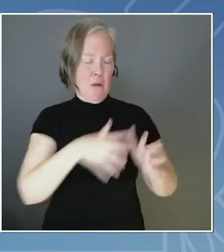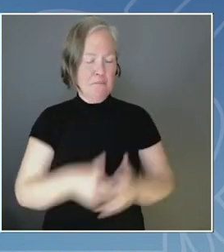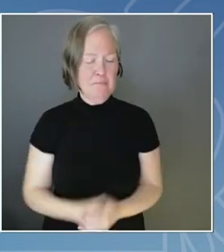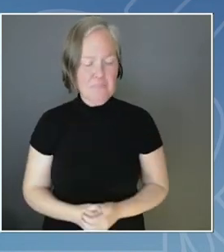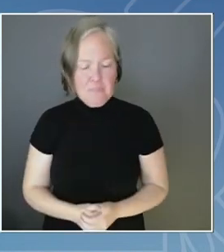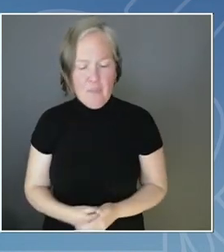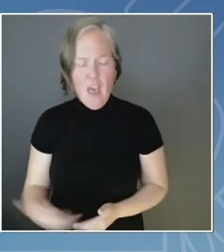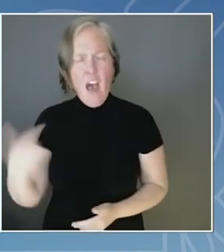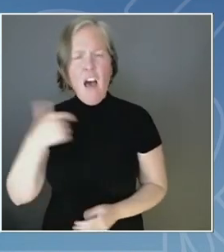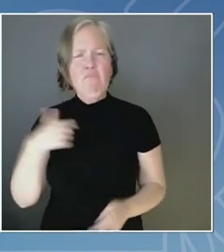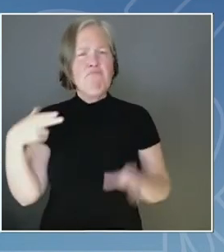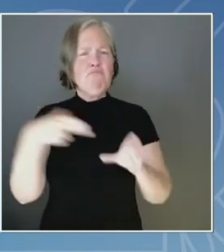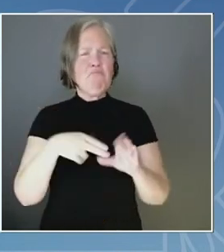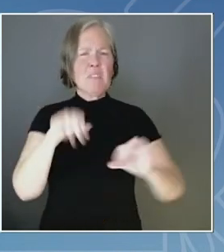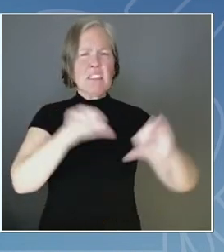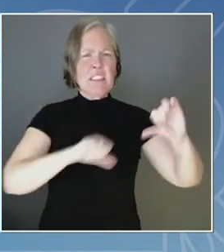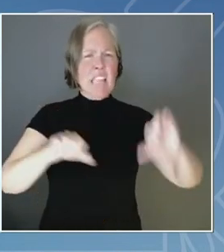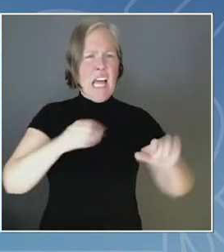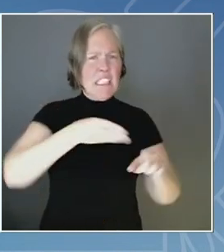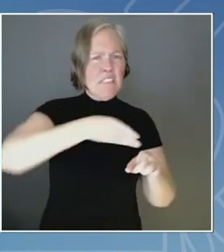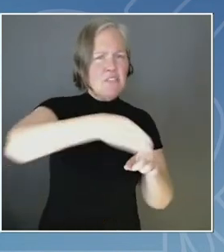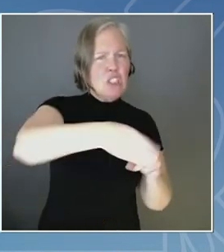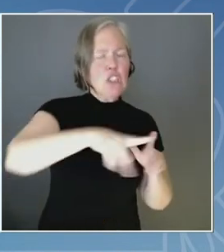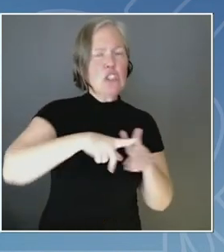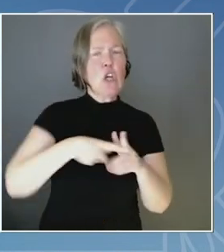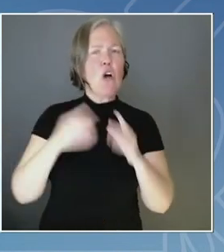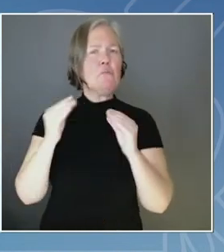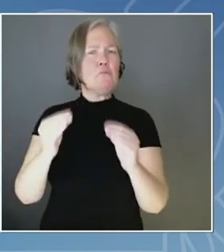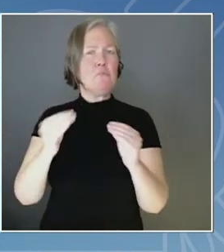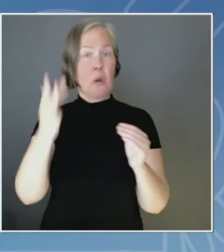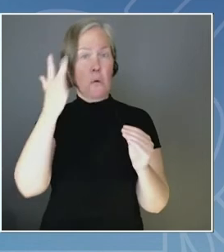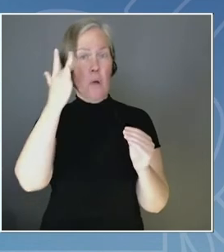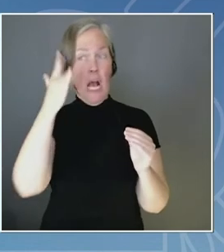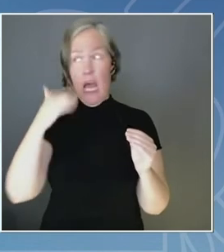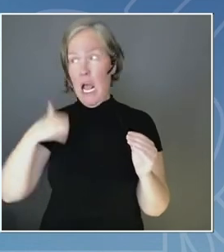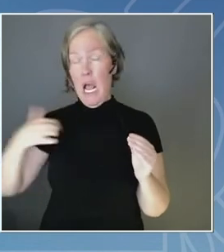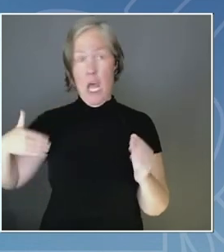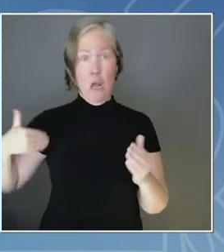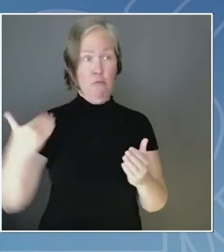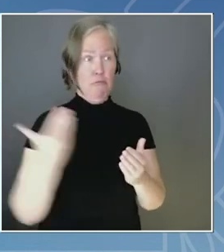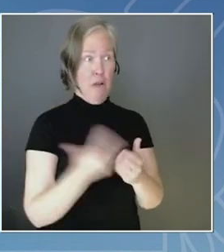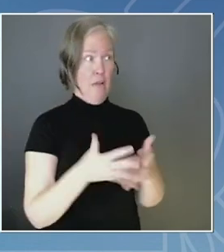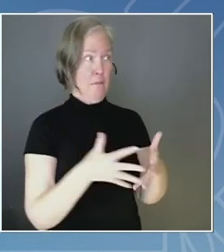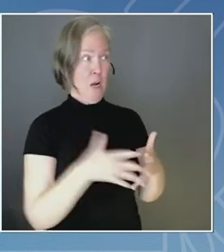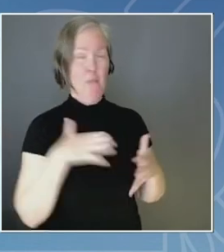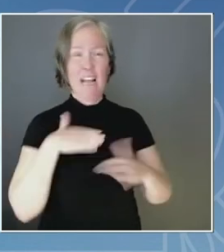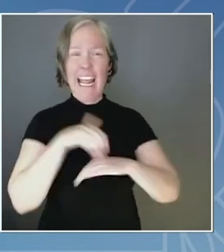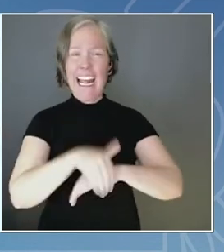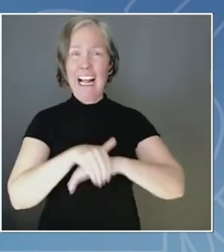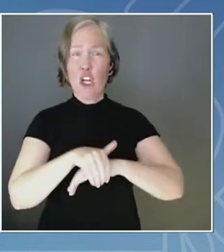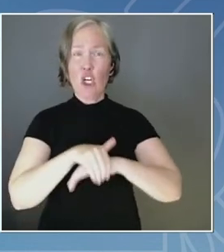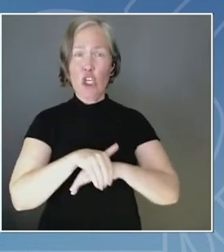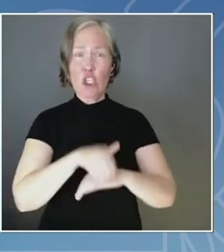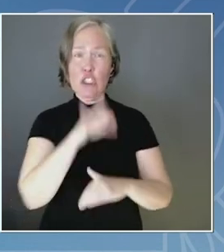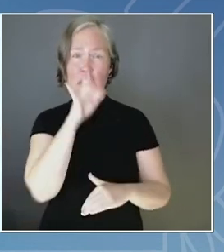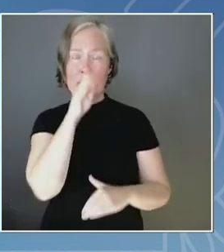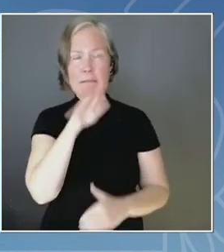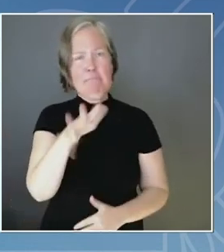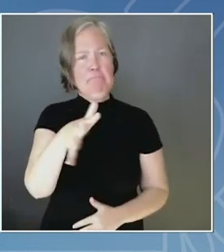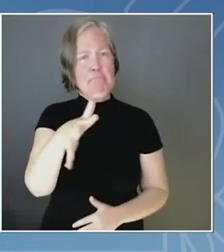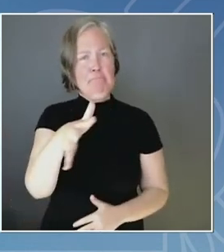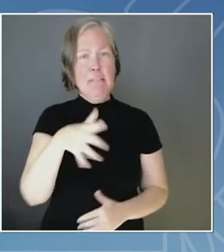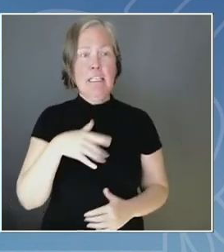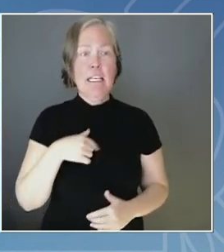first arrived here, I don't speak much English. The only thing that I can really understand